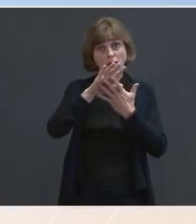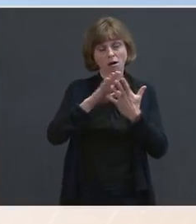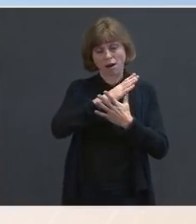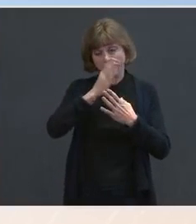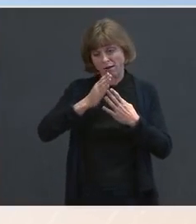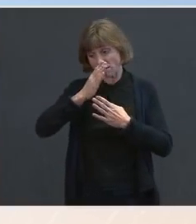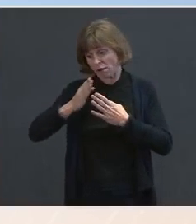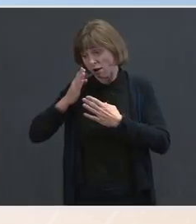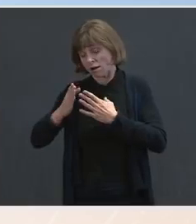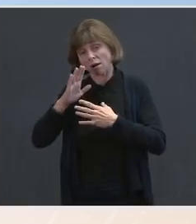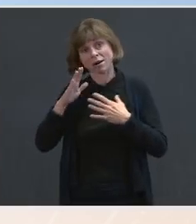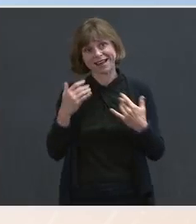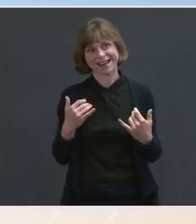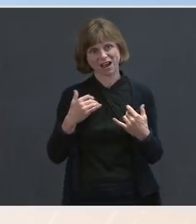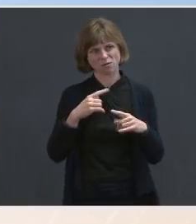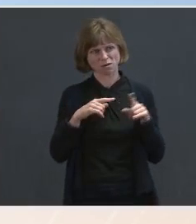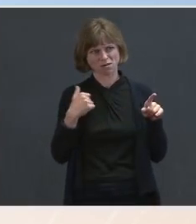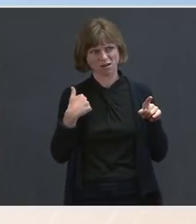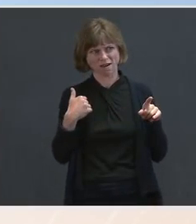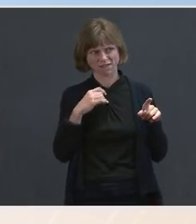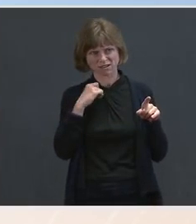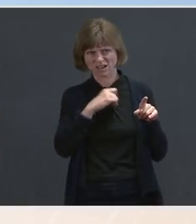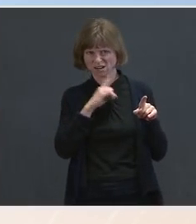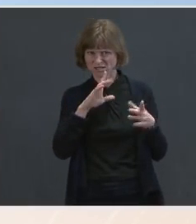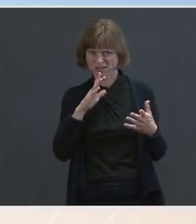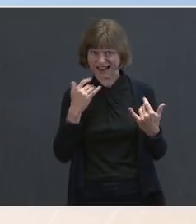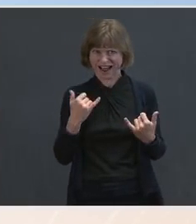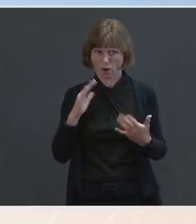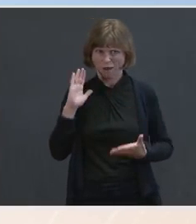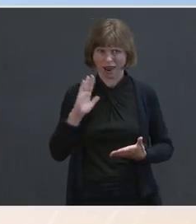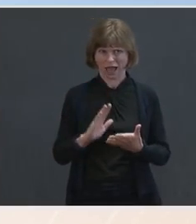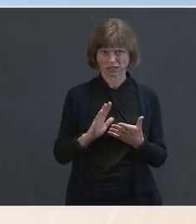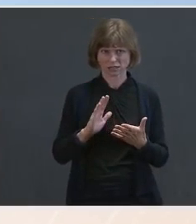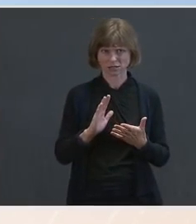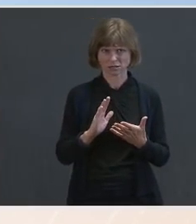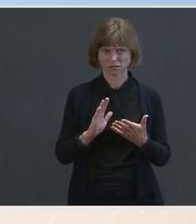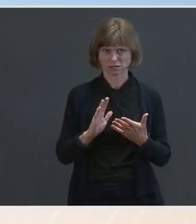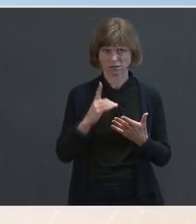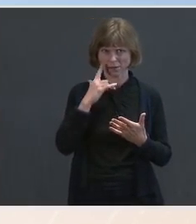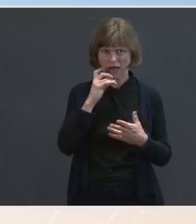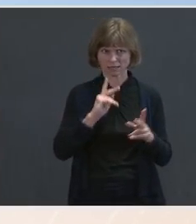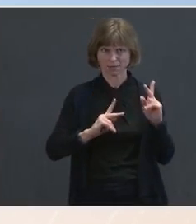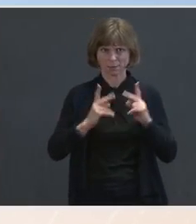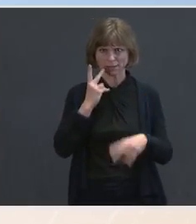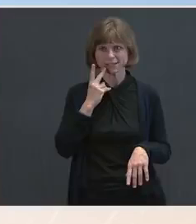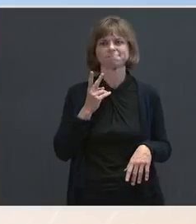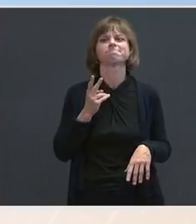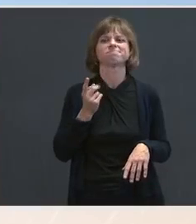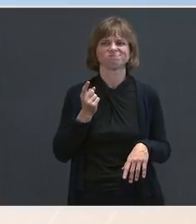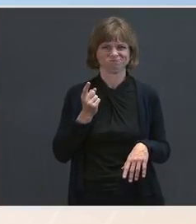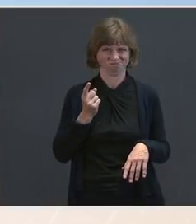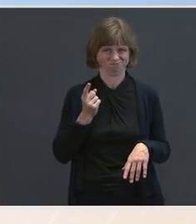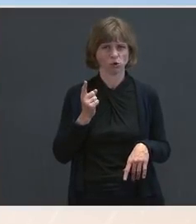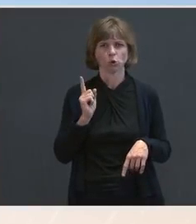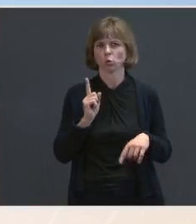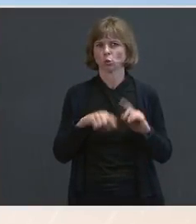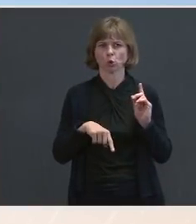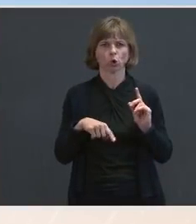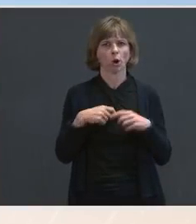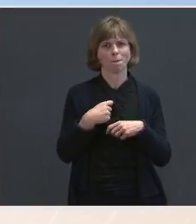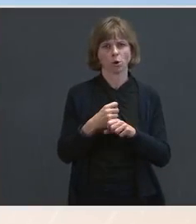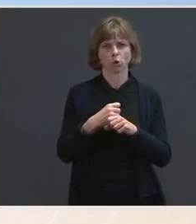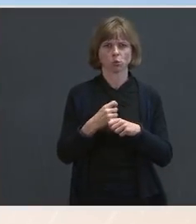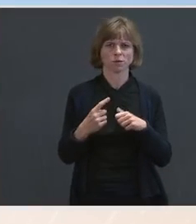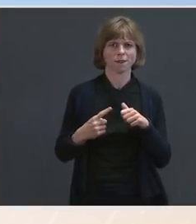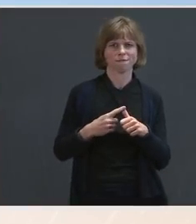Senate become less so because people see that you were able to produce. I just want to make sure that I understand kind of his